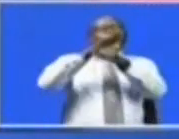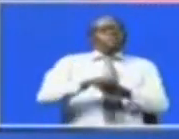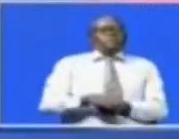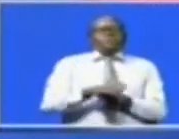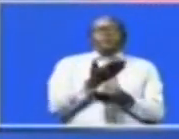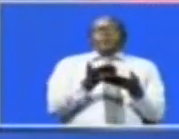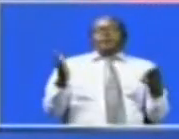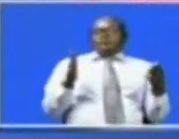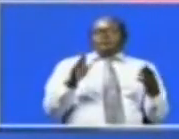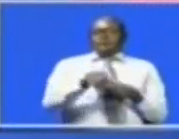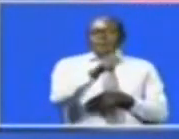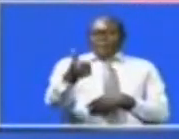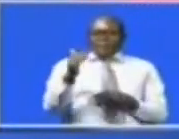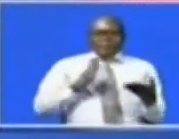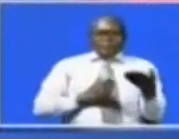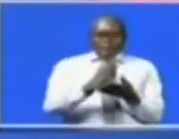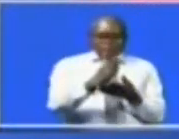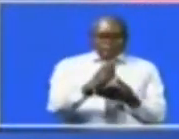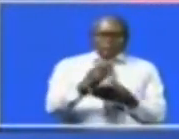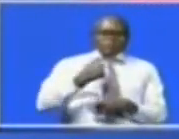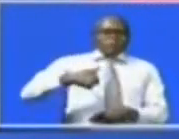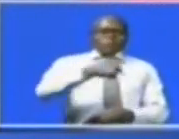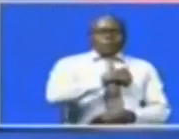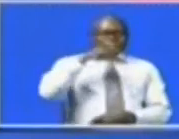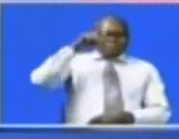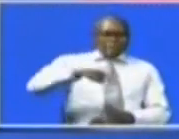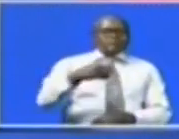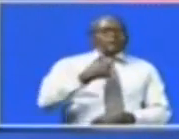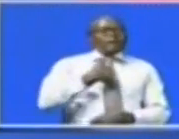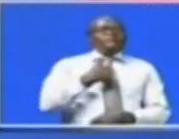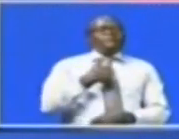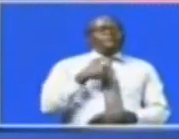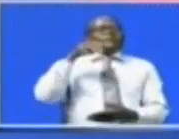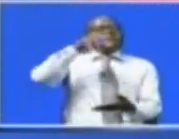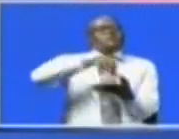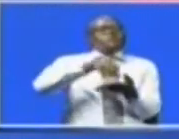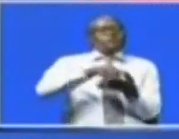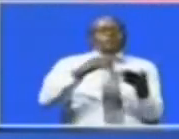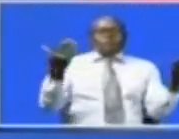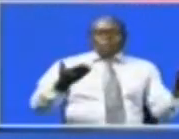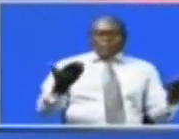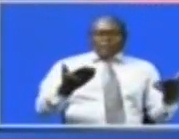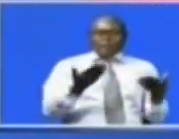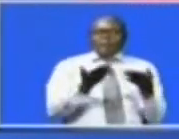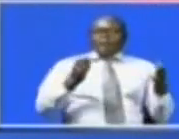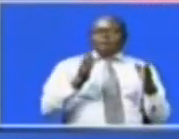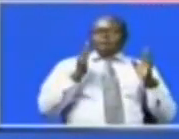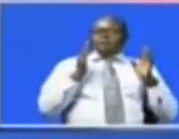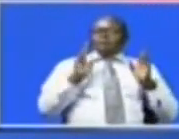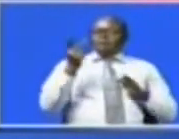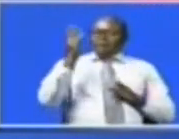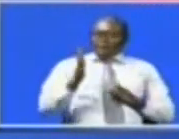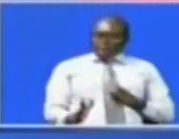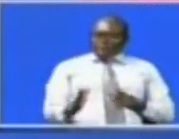on every other right. Right. We must have a situation where every citizen